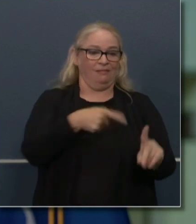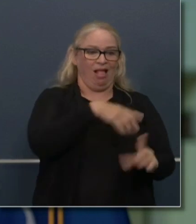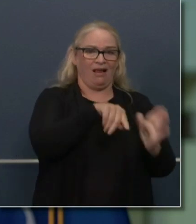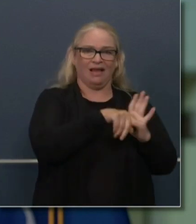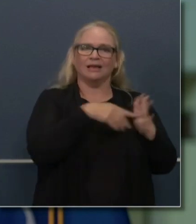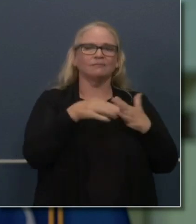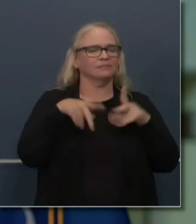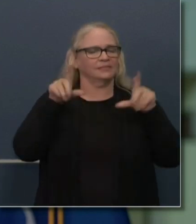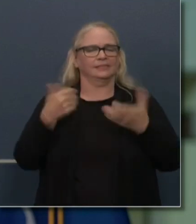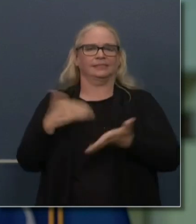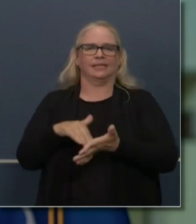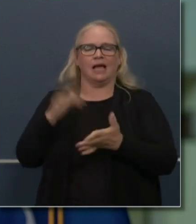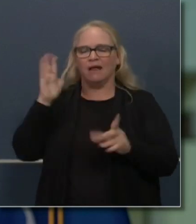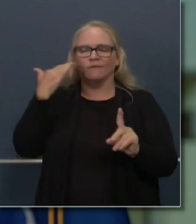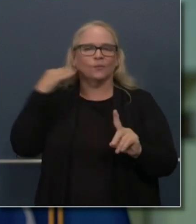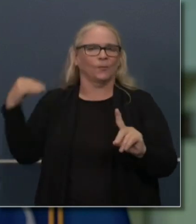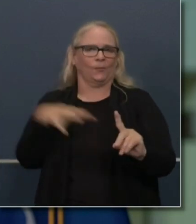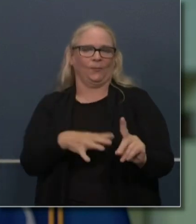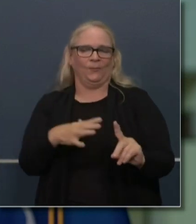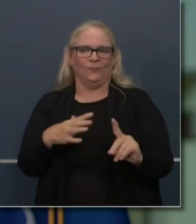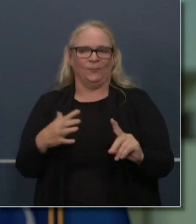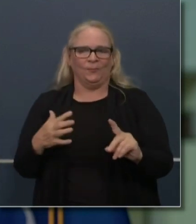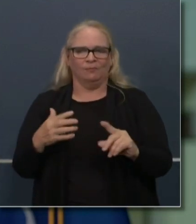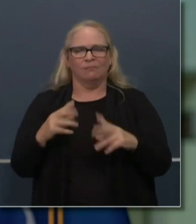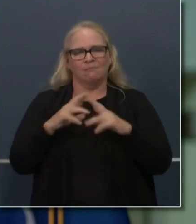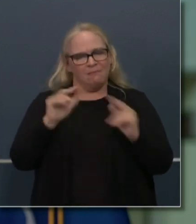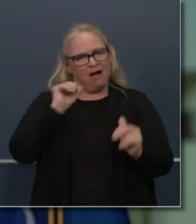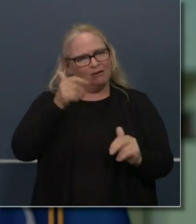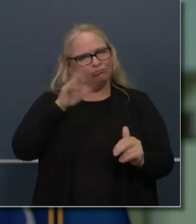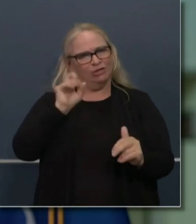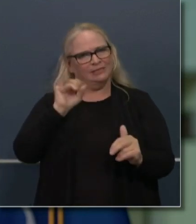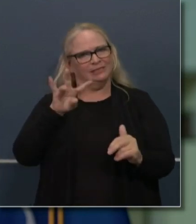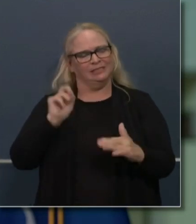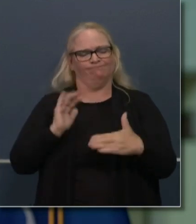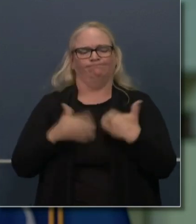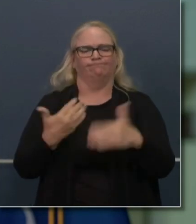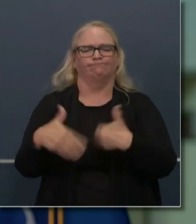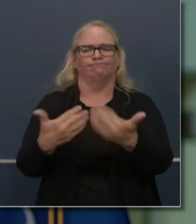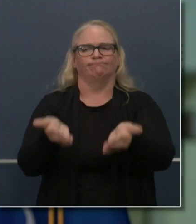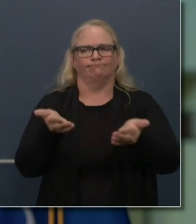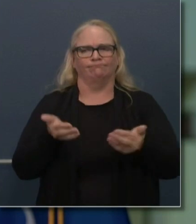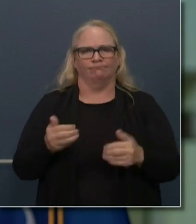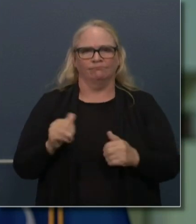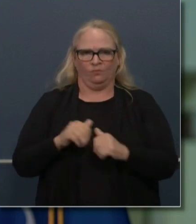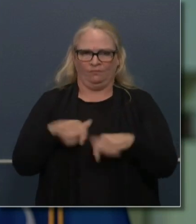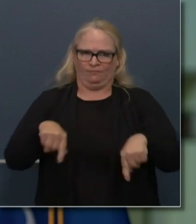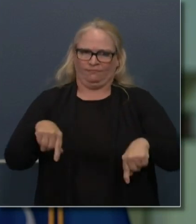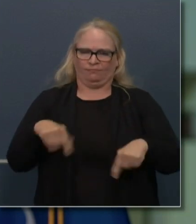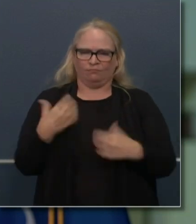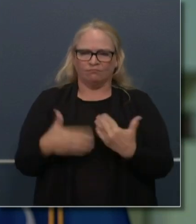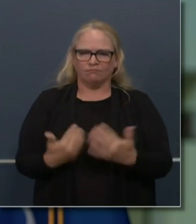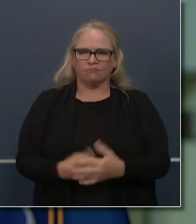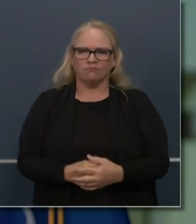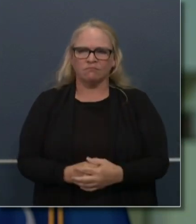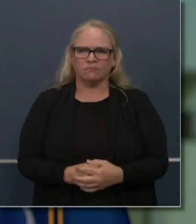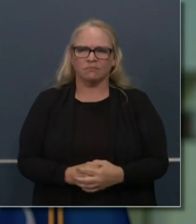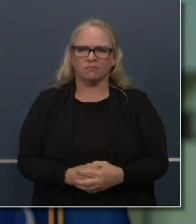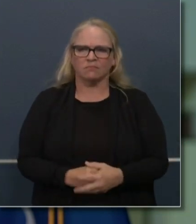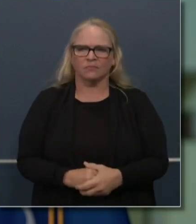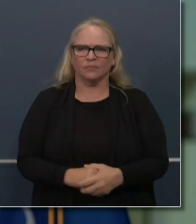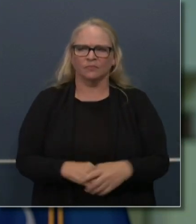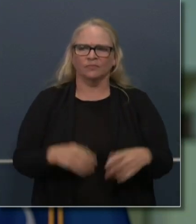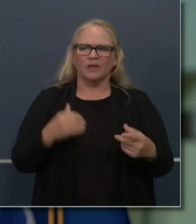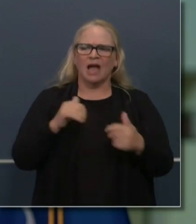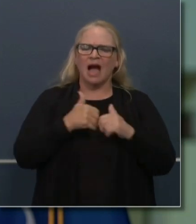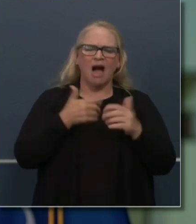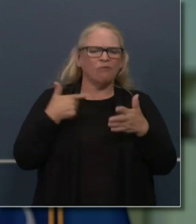more aggressively here in the state of California. As it relates to the question specifically you asked about preparing for the rest of the fall, I'm not of